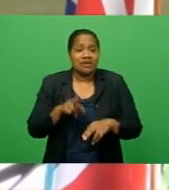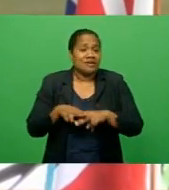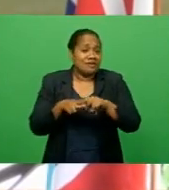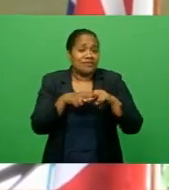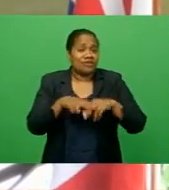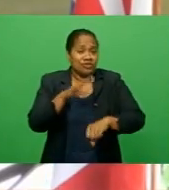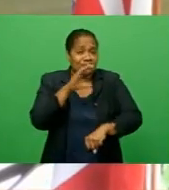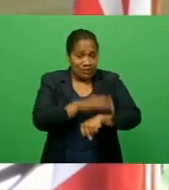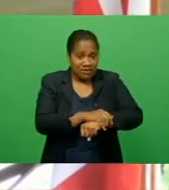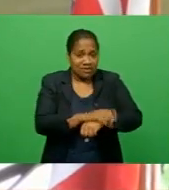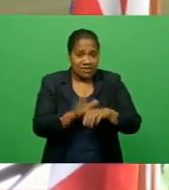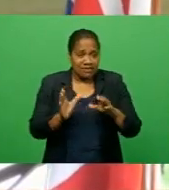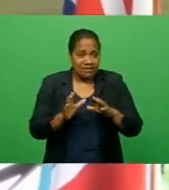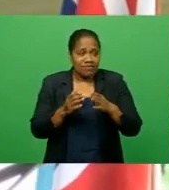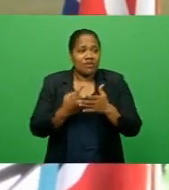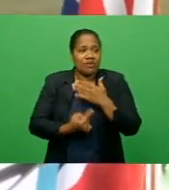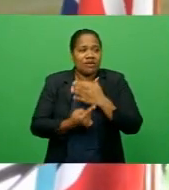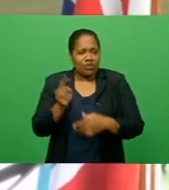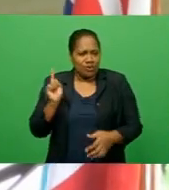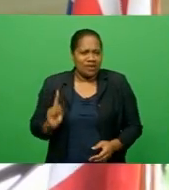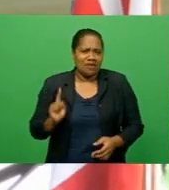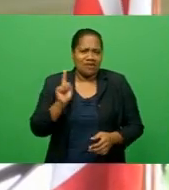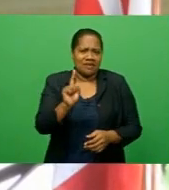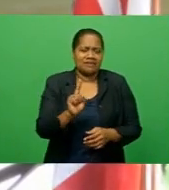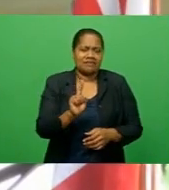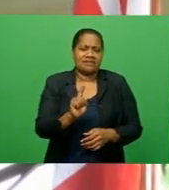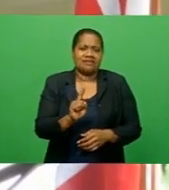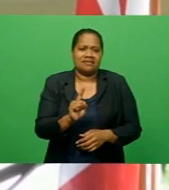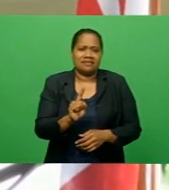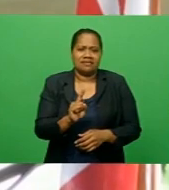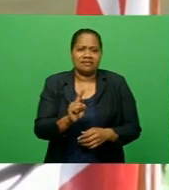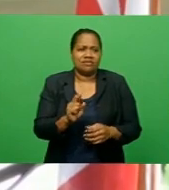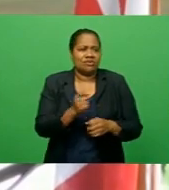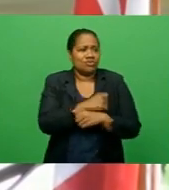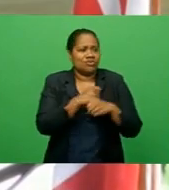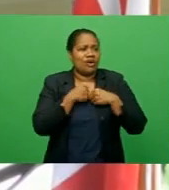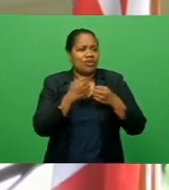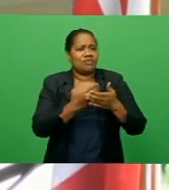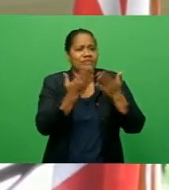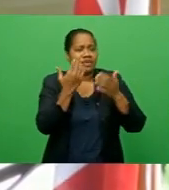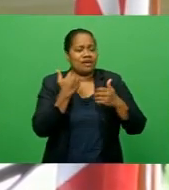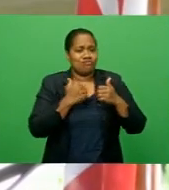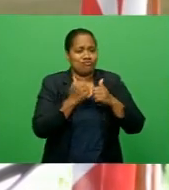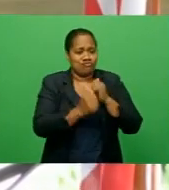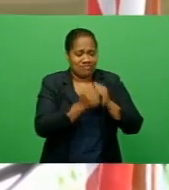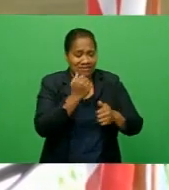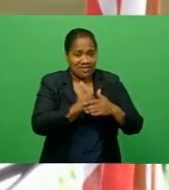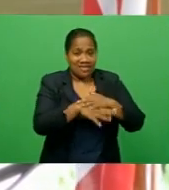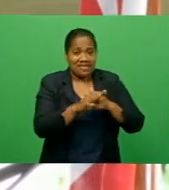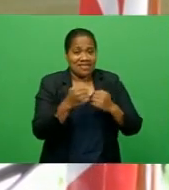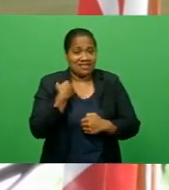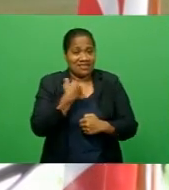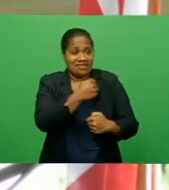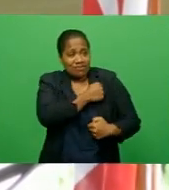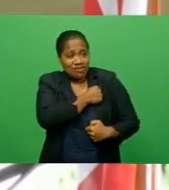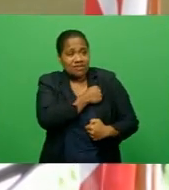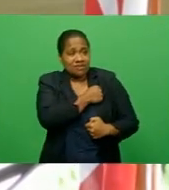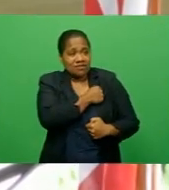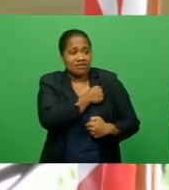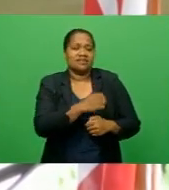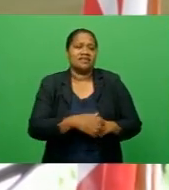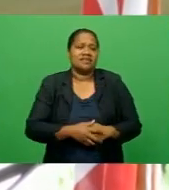will come in as underdogs. To our bigger brothers in the military who still have the